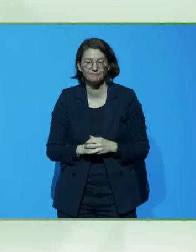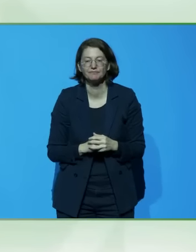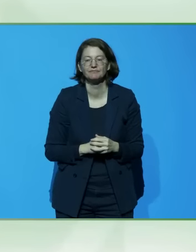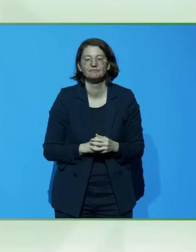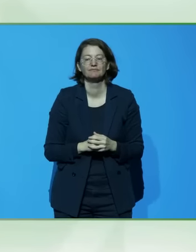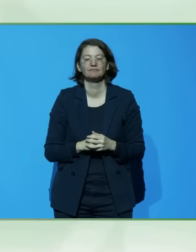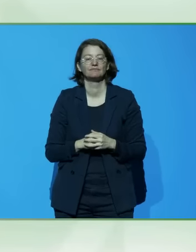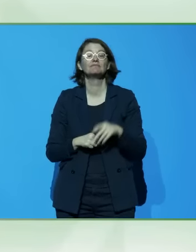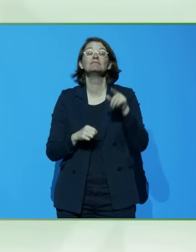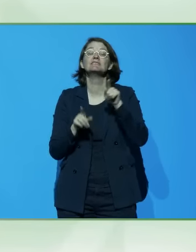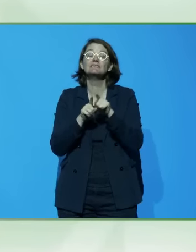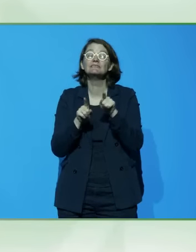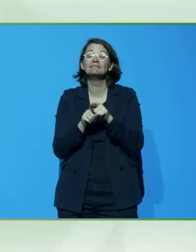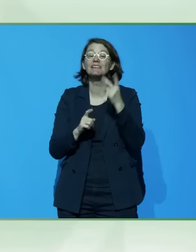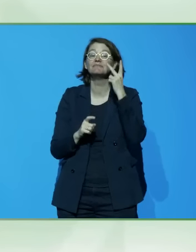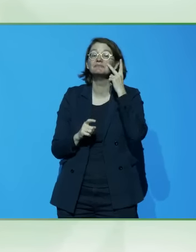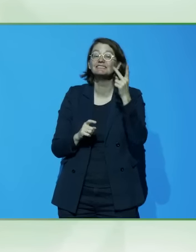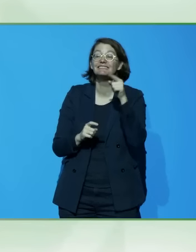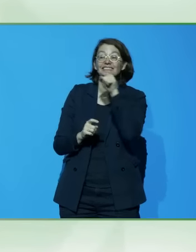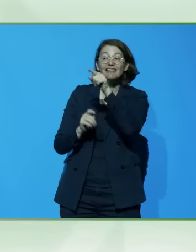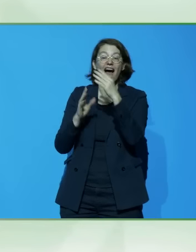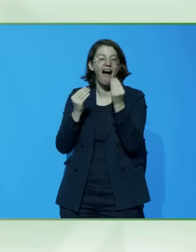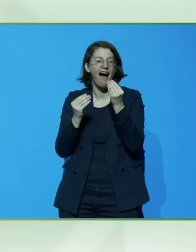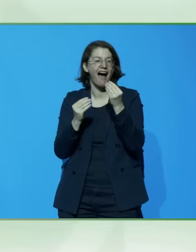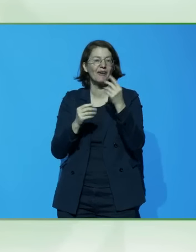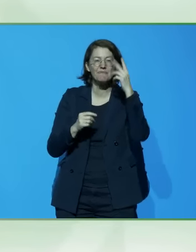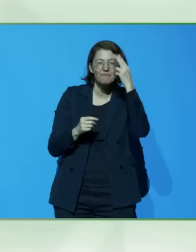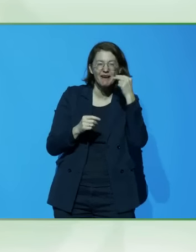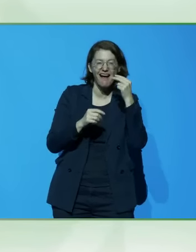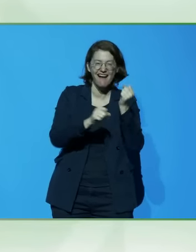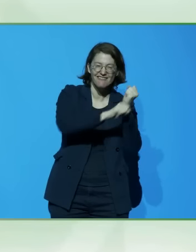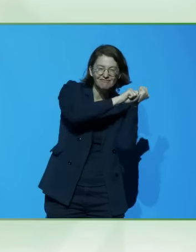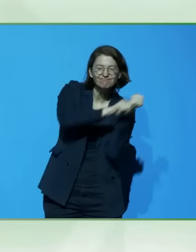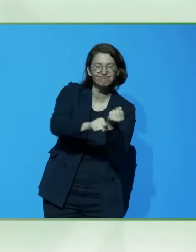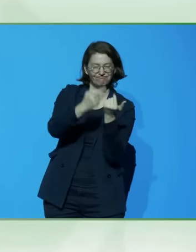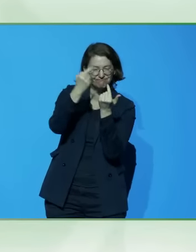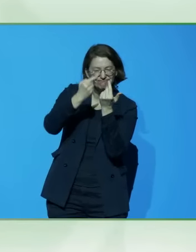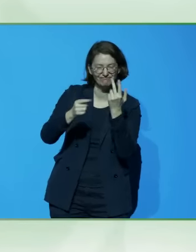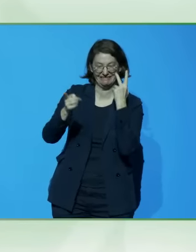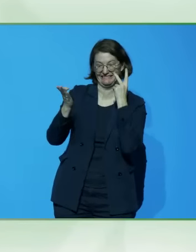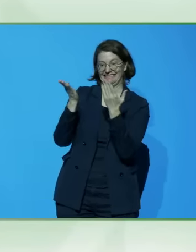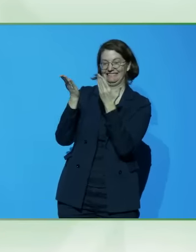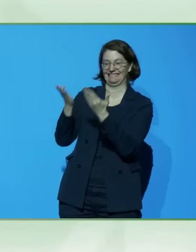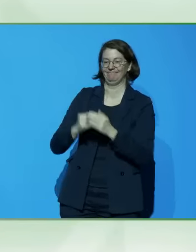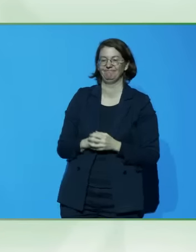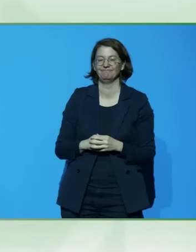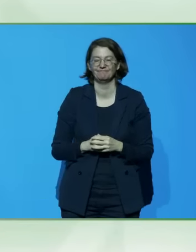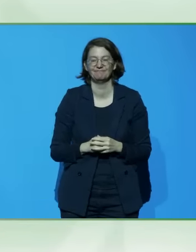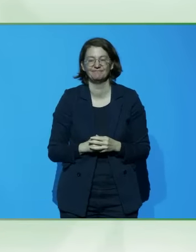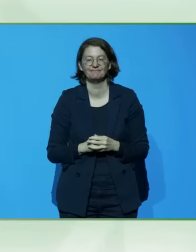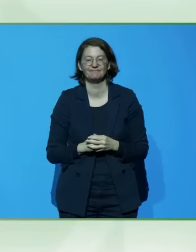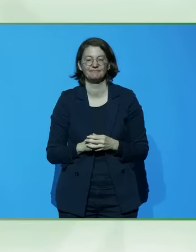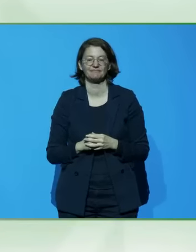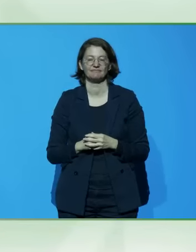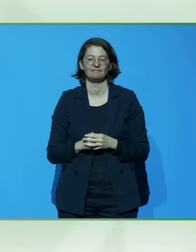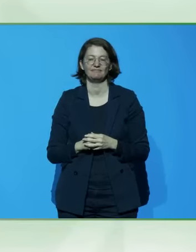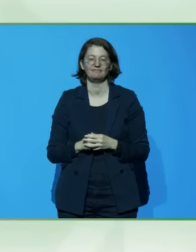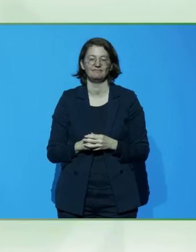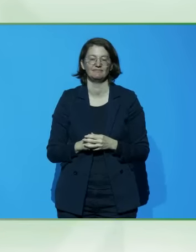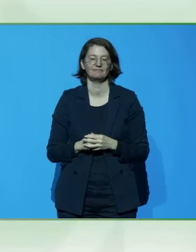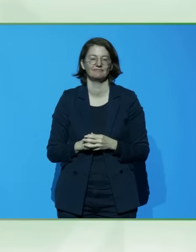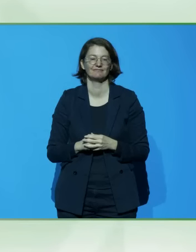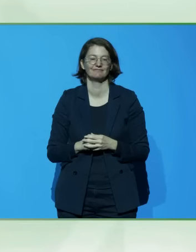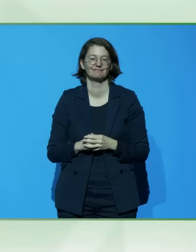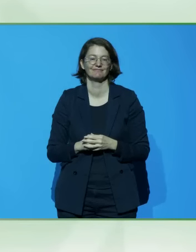see, Bob and Sahara in the room? Yes, no? They're outside because they're preparing diligently. So stop by for the